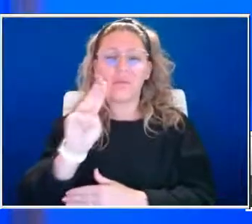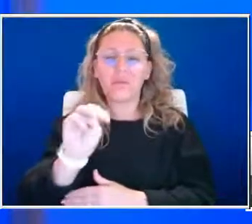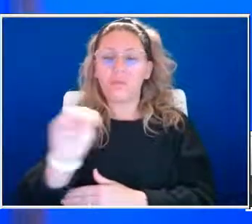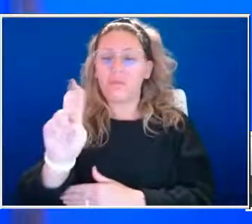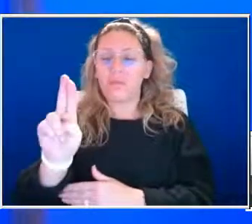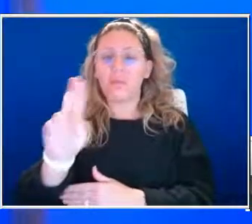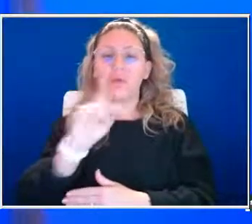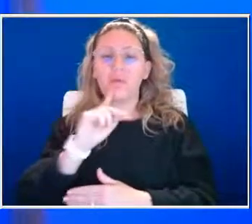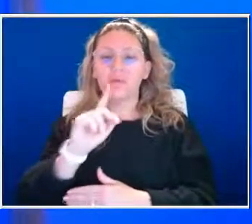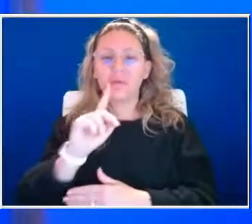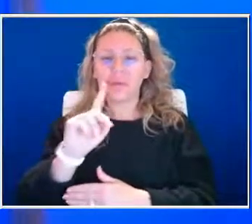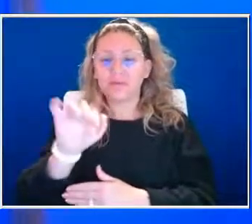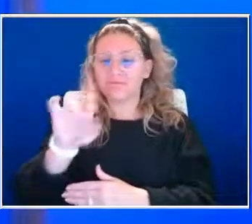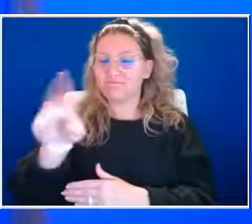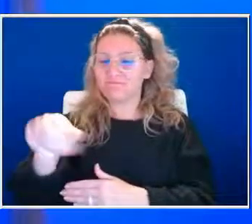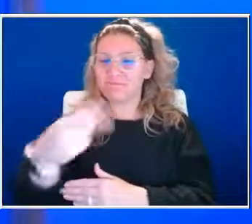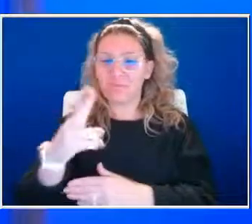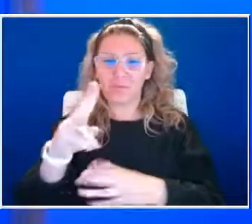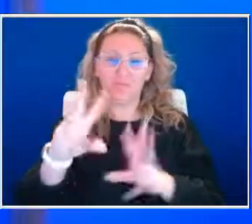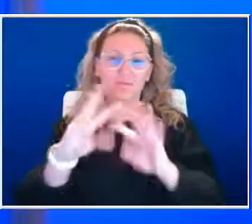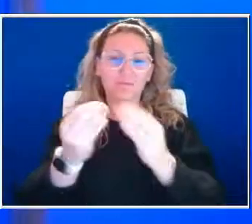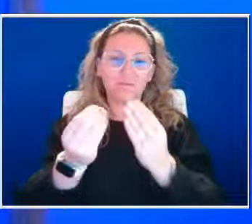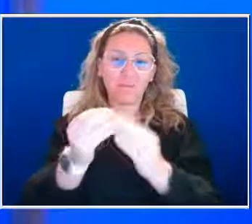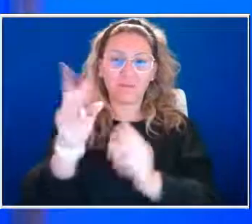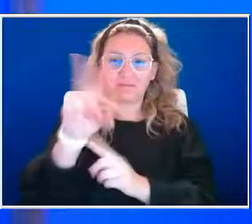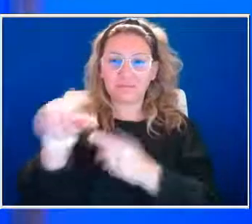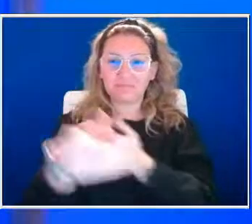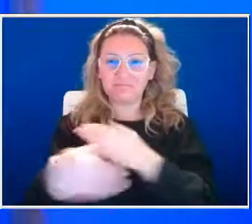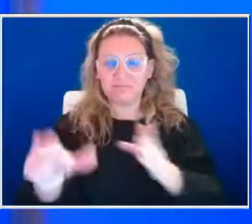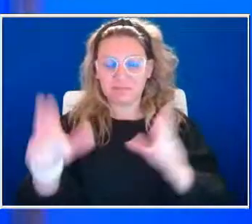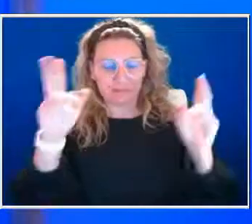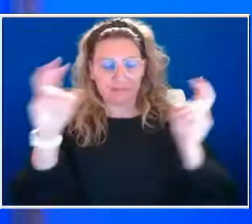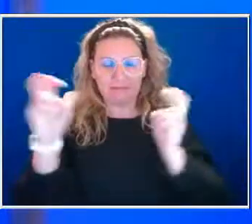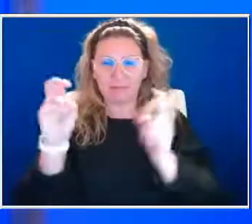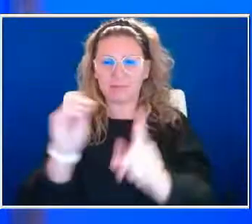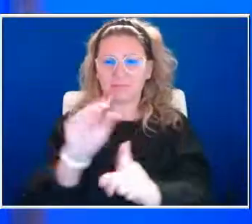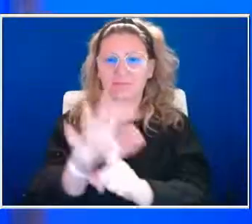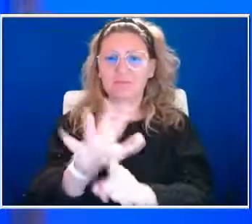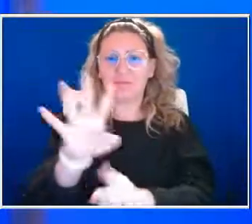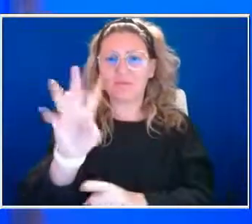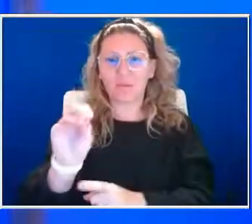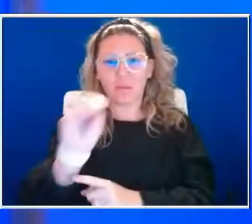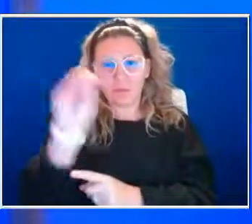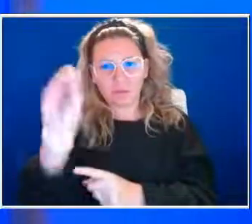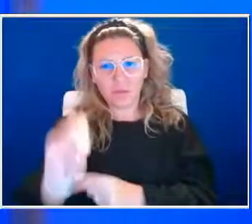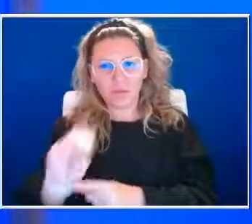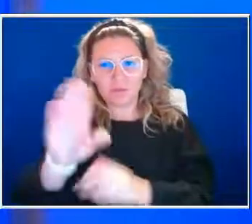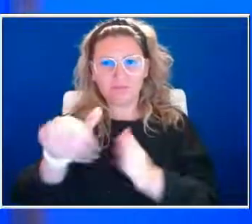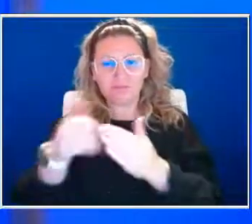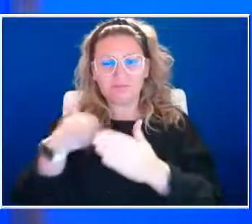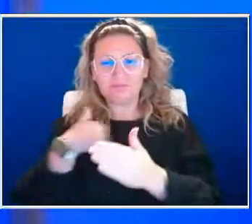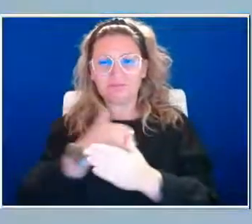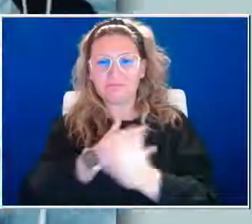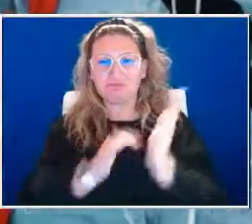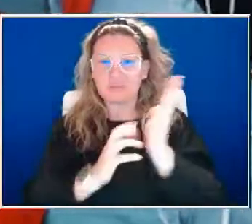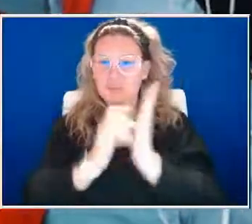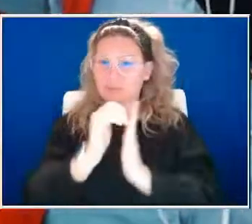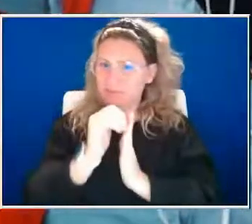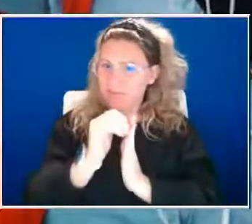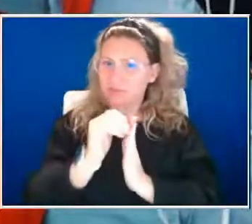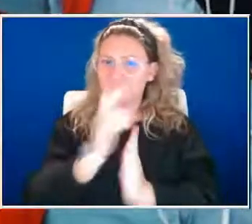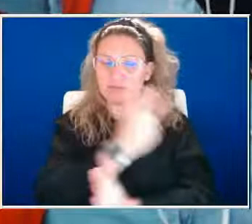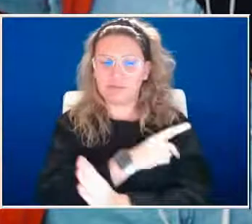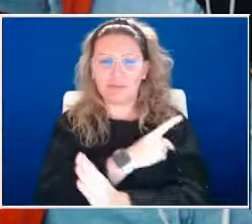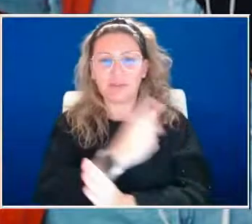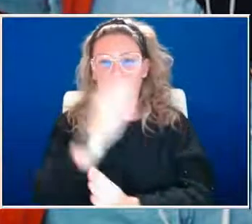Broadcast Studio. Our topic today affects 40% of breast cancer patients. So we know a lot of you will have questions. Get those sent in through